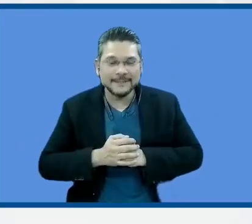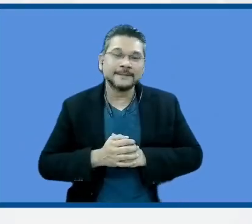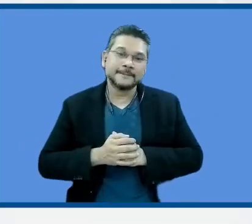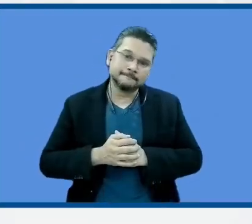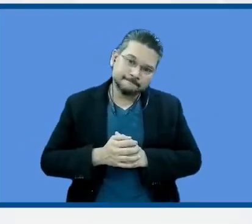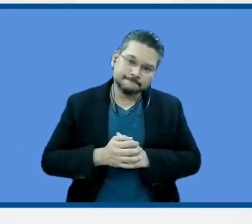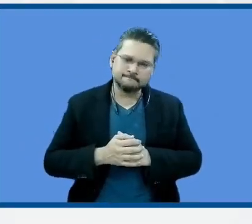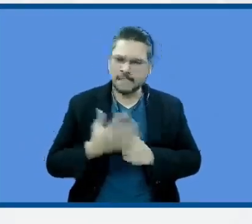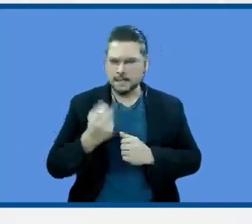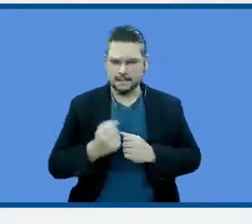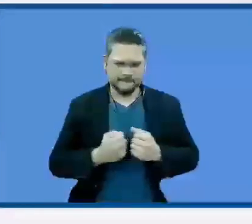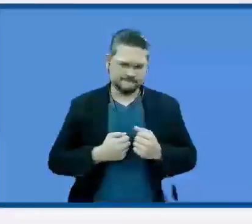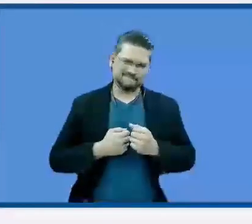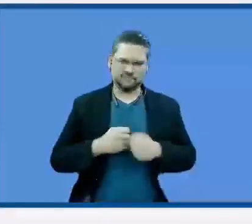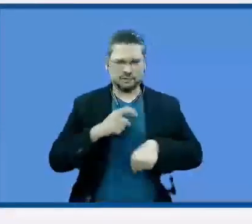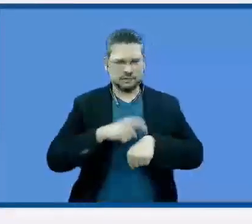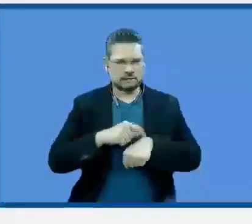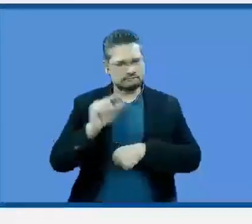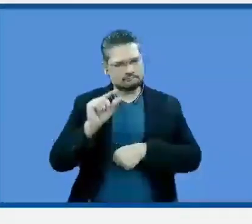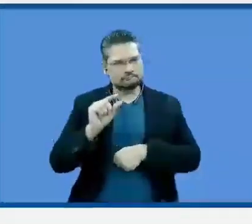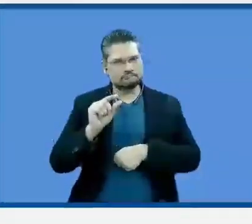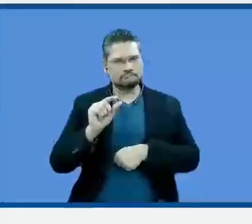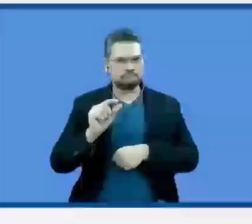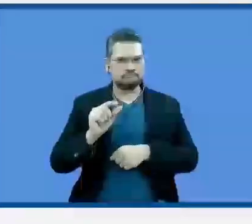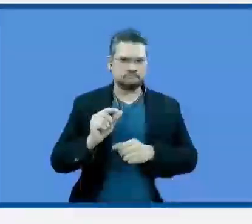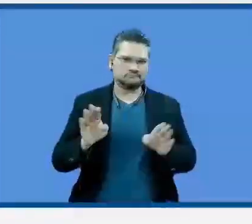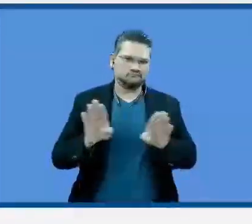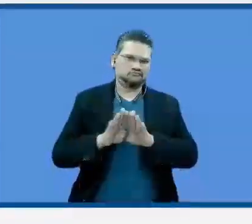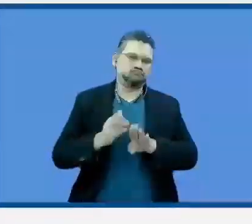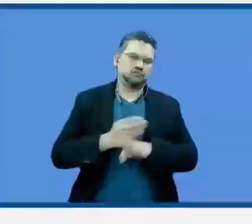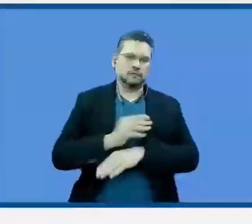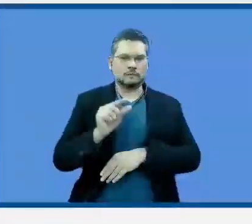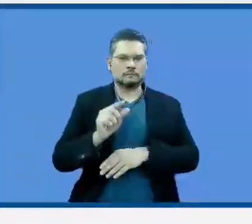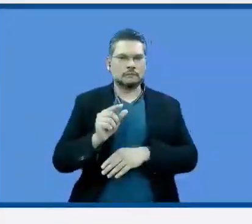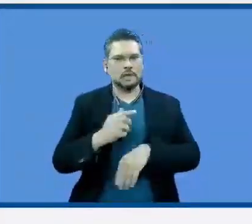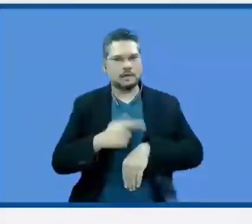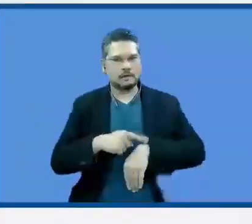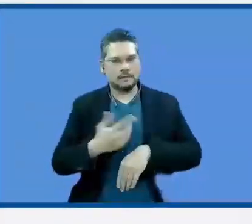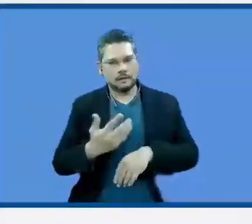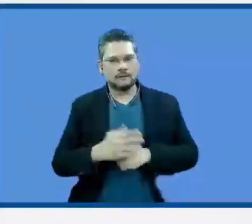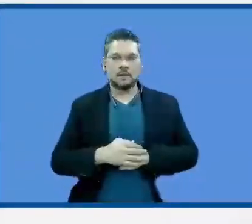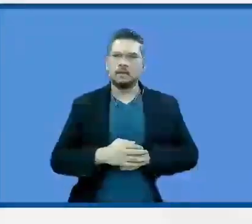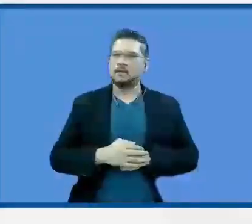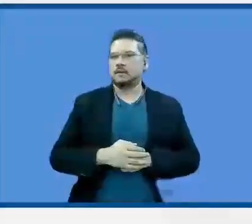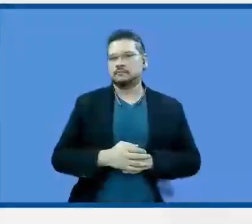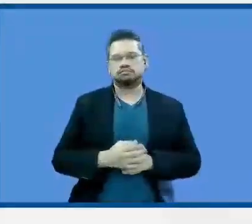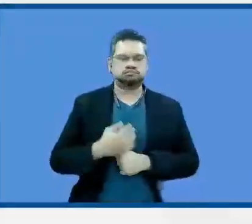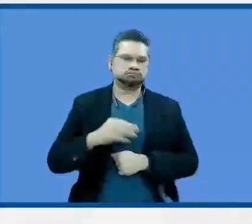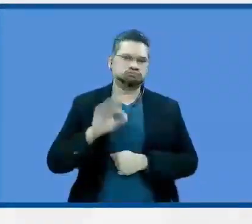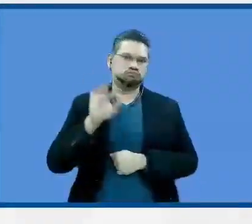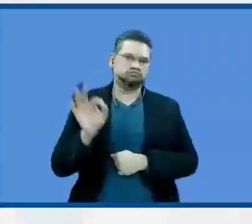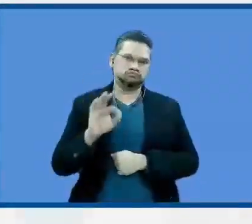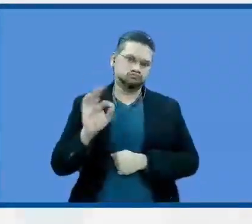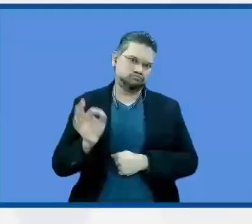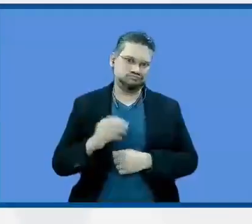time, not much, before the end. I have many, many questions, and we don't have enough time to go through the questions. I'm